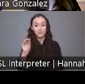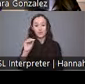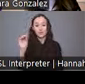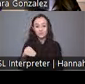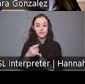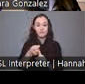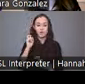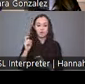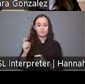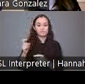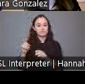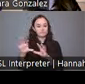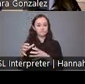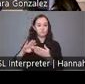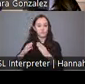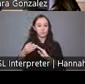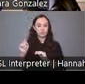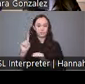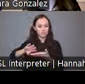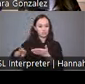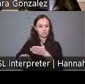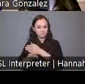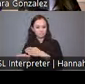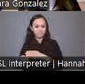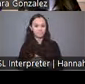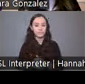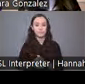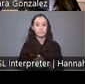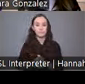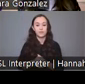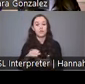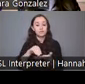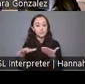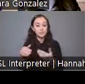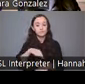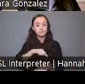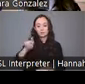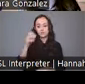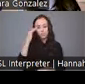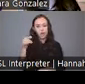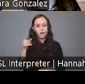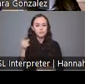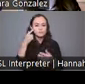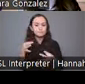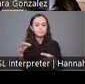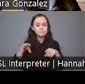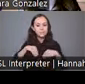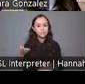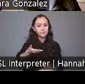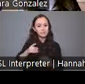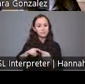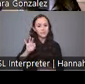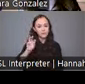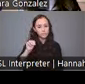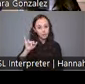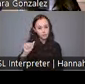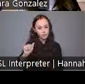academy. In discussing with our students why they applied for and accepted admission into FMIA students have specifically indicated